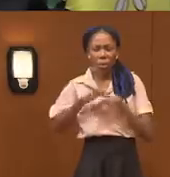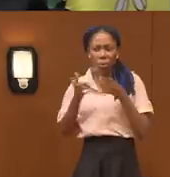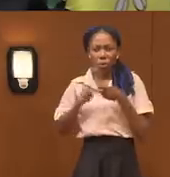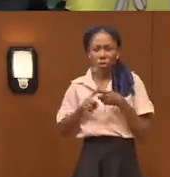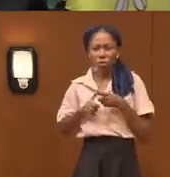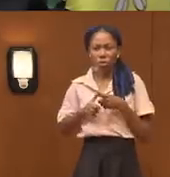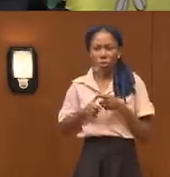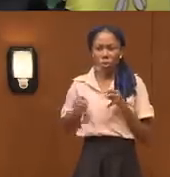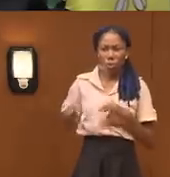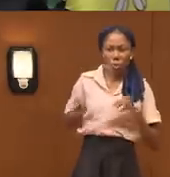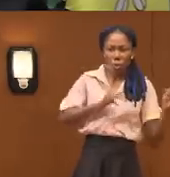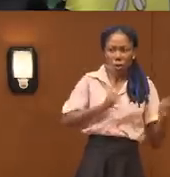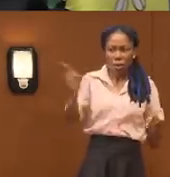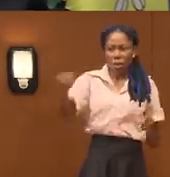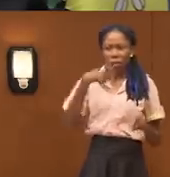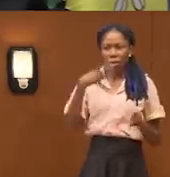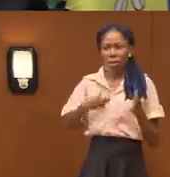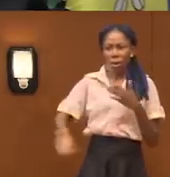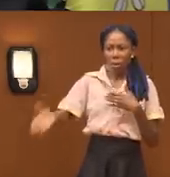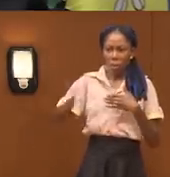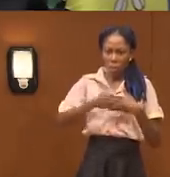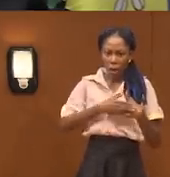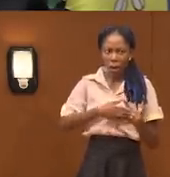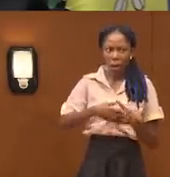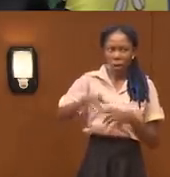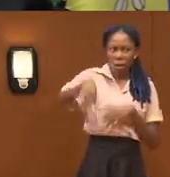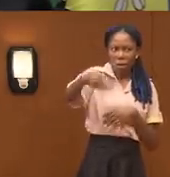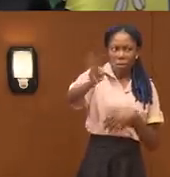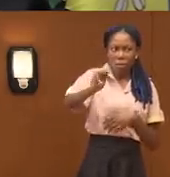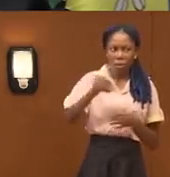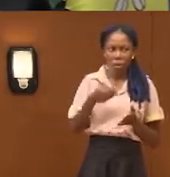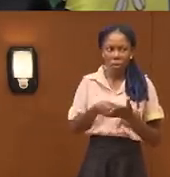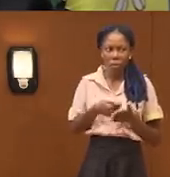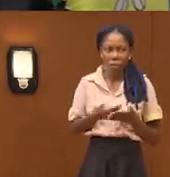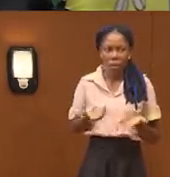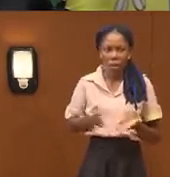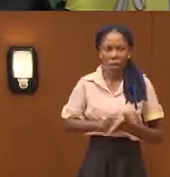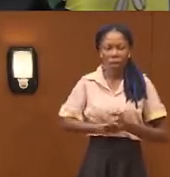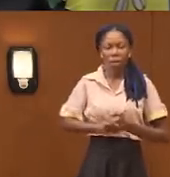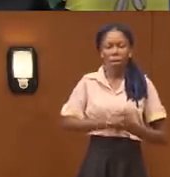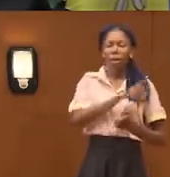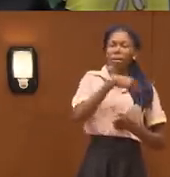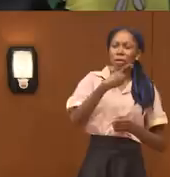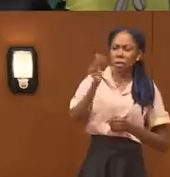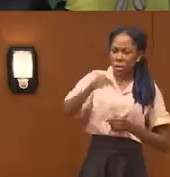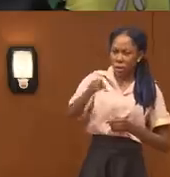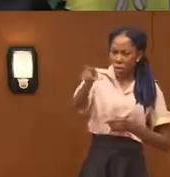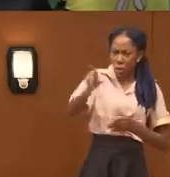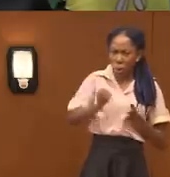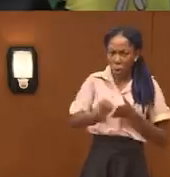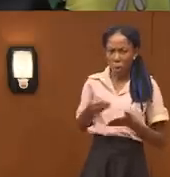was? He said he's offering us the money that we are the one that refused to collect the money. It's your money. You are right. You have the right to collect the